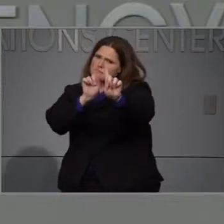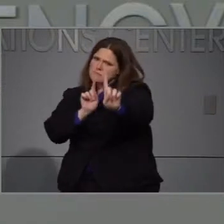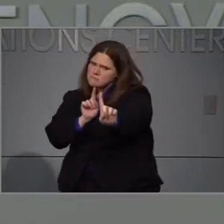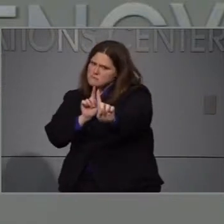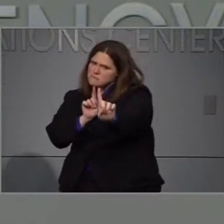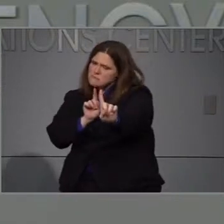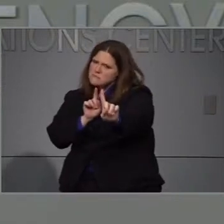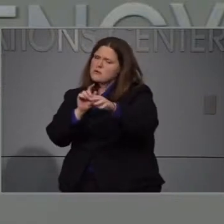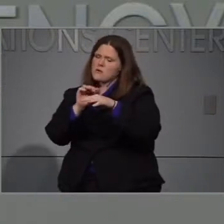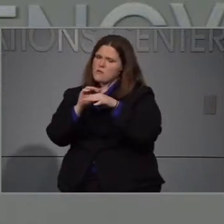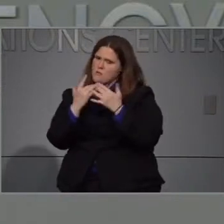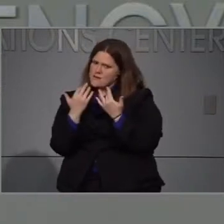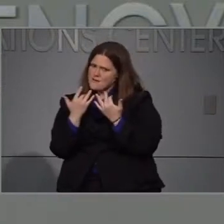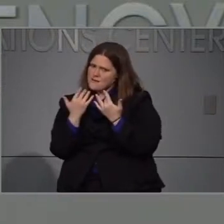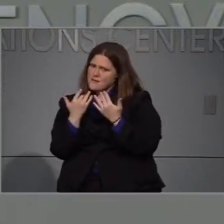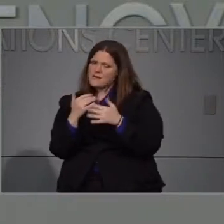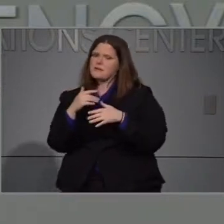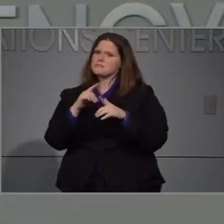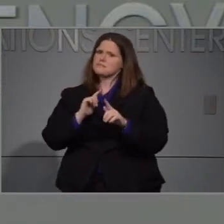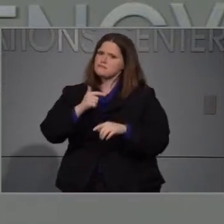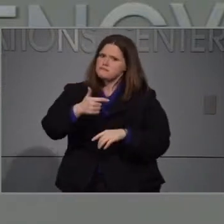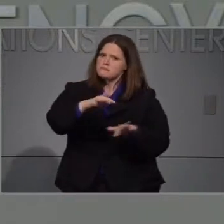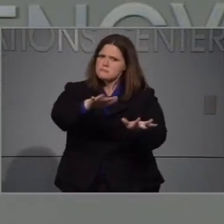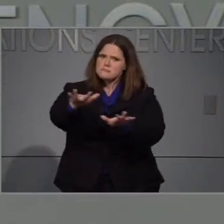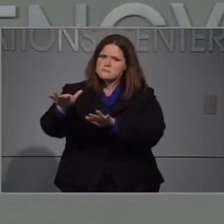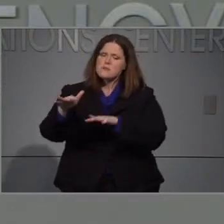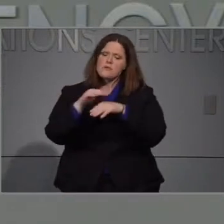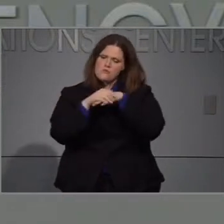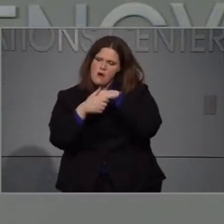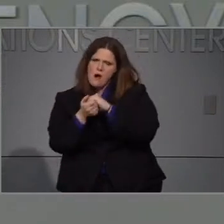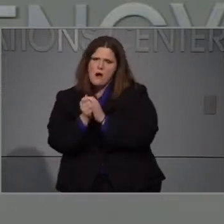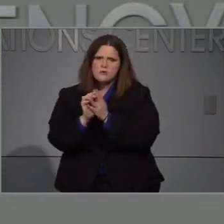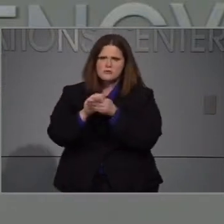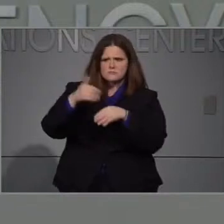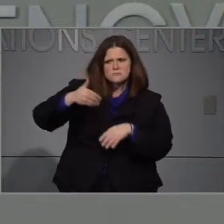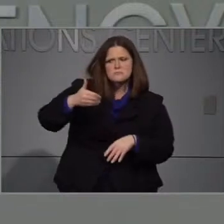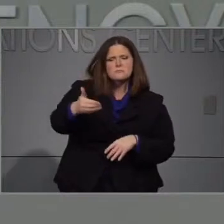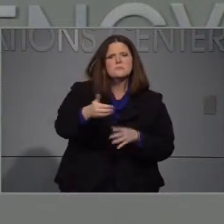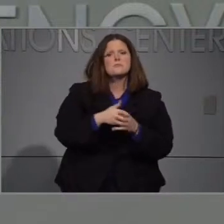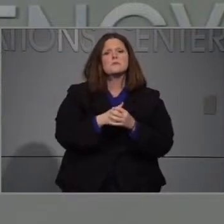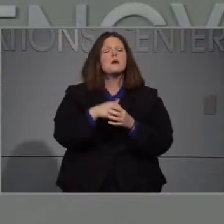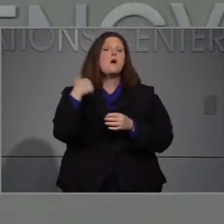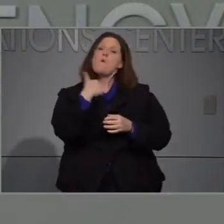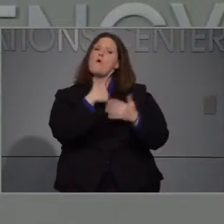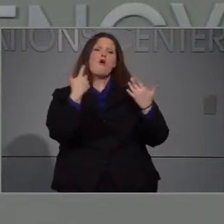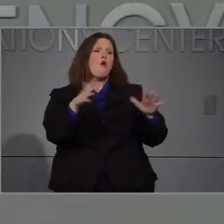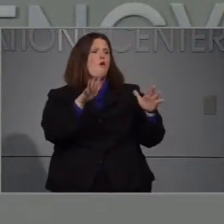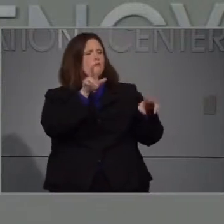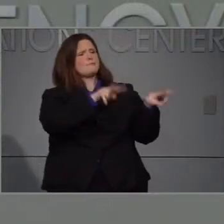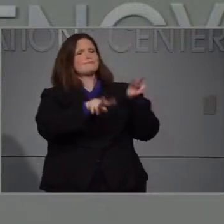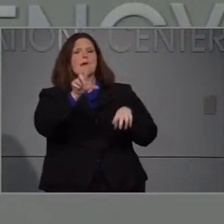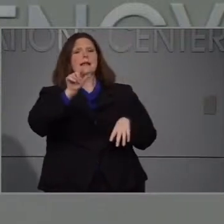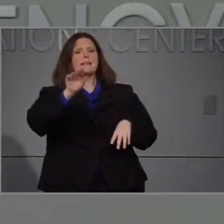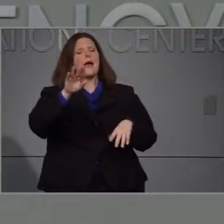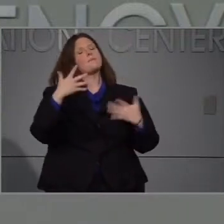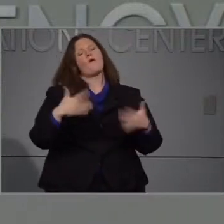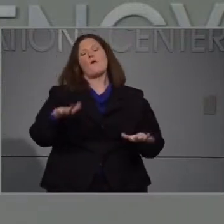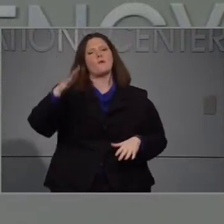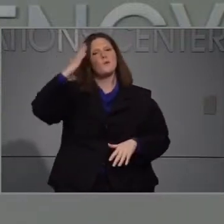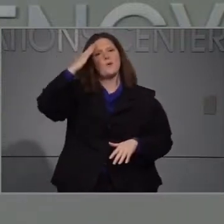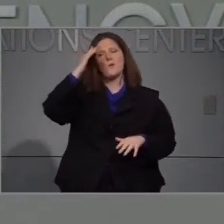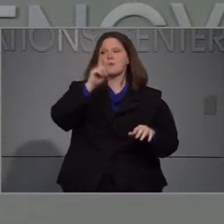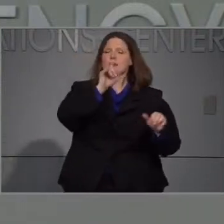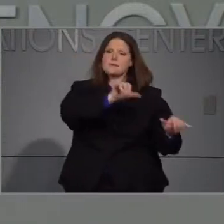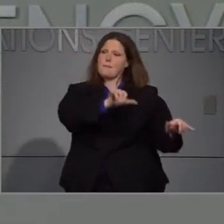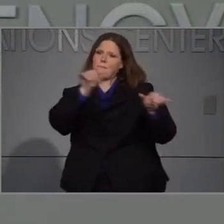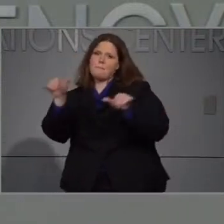tell us that there is more virus spread than our lab-confirmed cases tell us, which we knew. It's similar to the prevalence studies that we're seeing